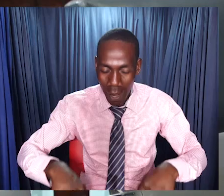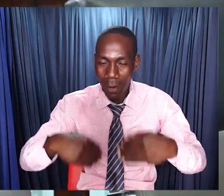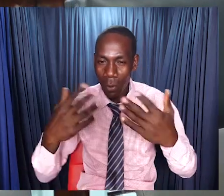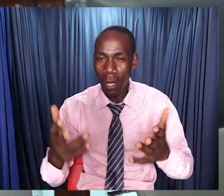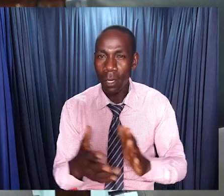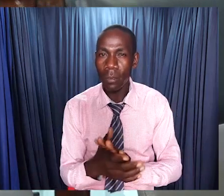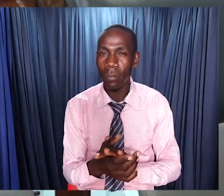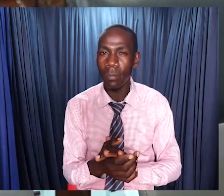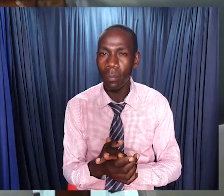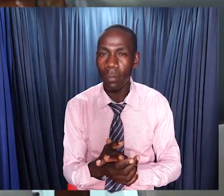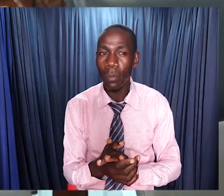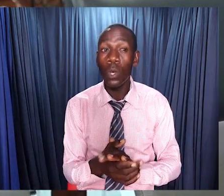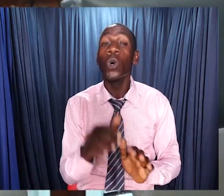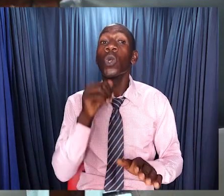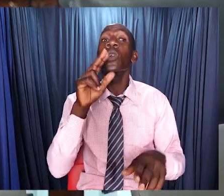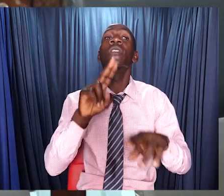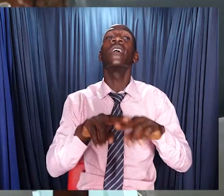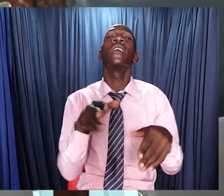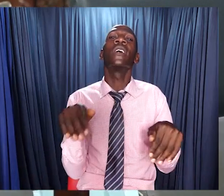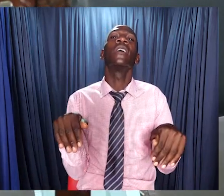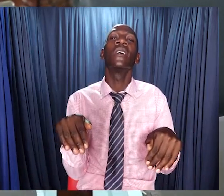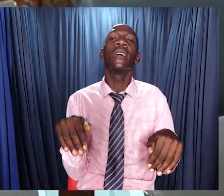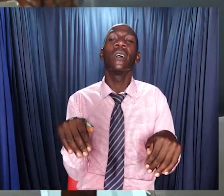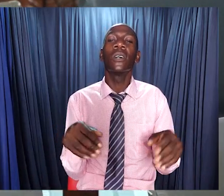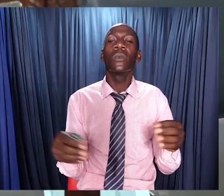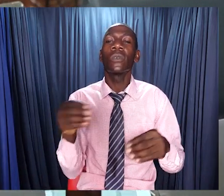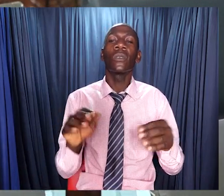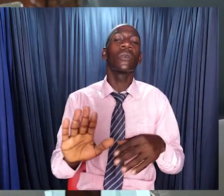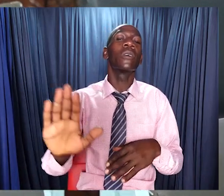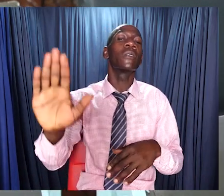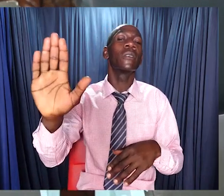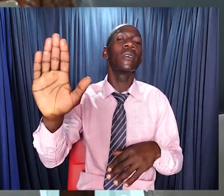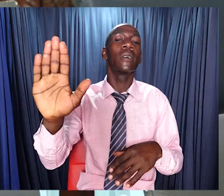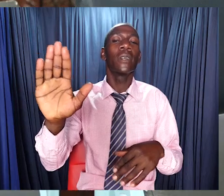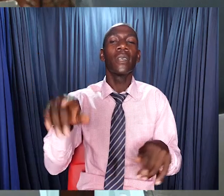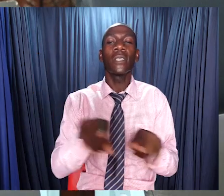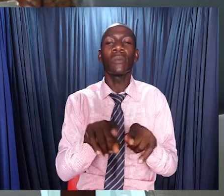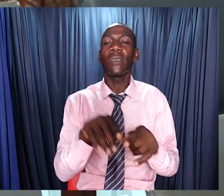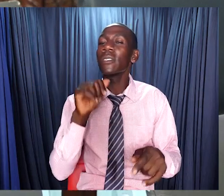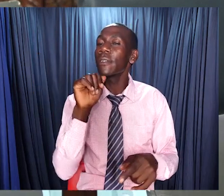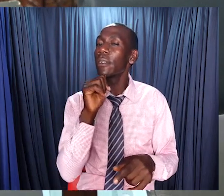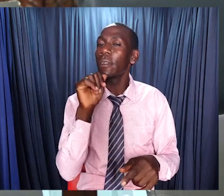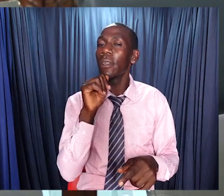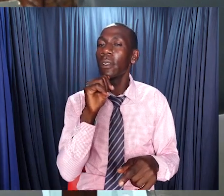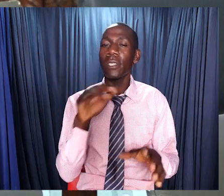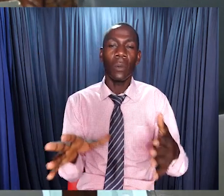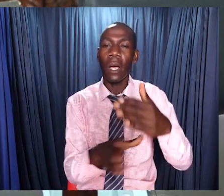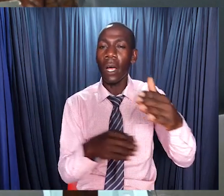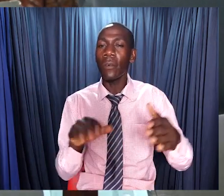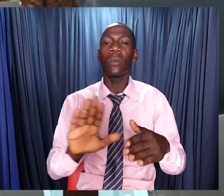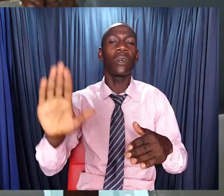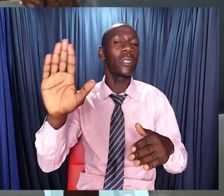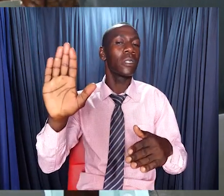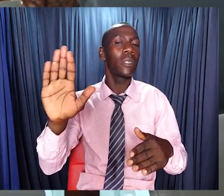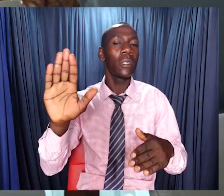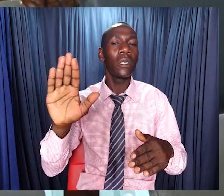Hallelujah. Hallelujah. Ndio msikae humu. Don't stay here. Mnatoa sadaka zenu. You give your offering. Kana kwamba mnateswa. As if you are fleeted. Au mnanyang'anywa vyenu. Or